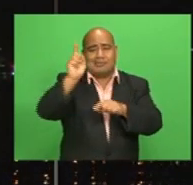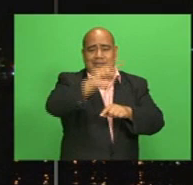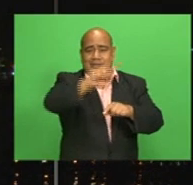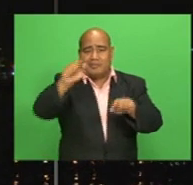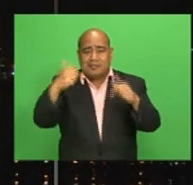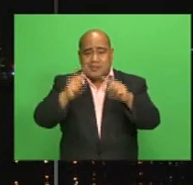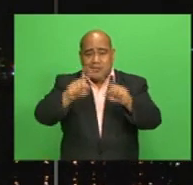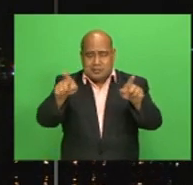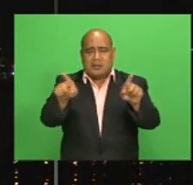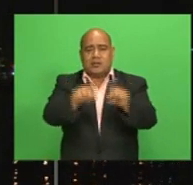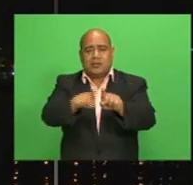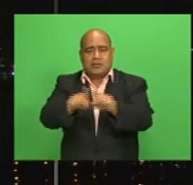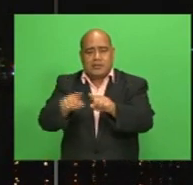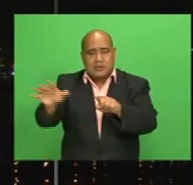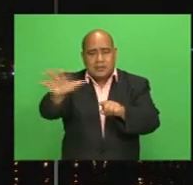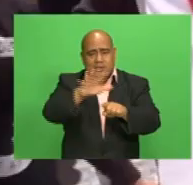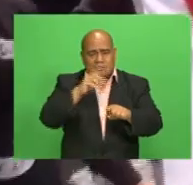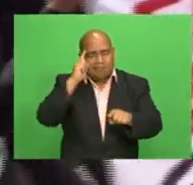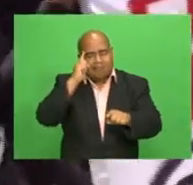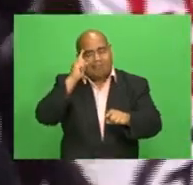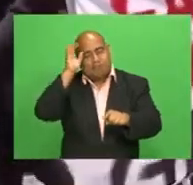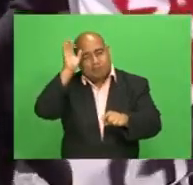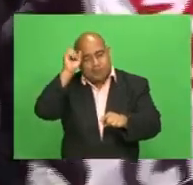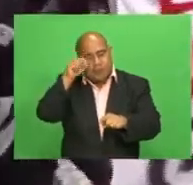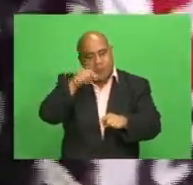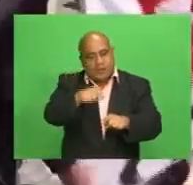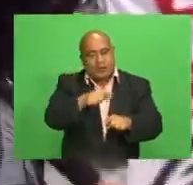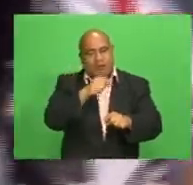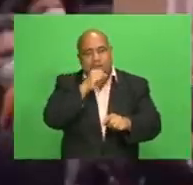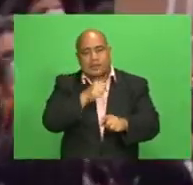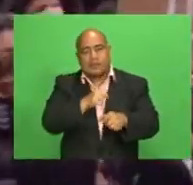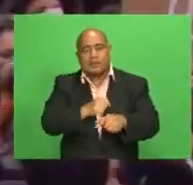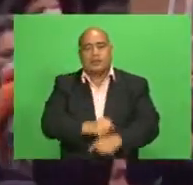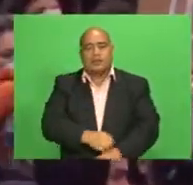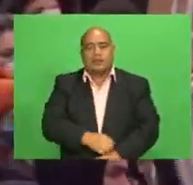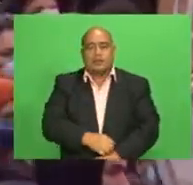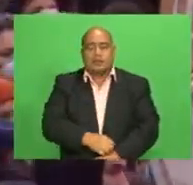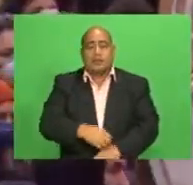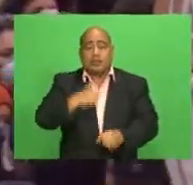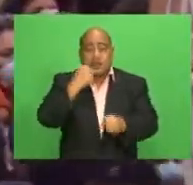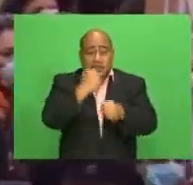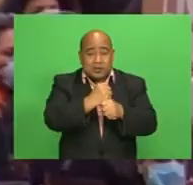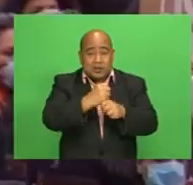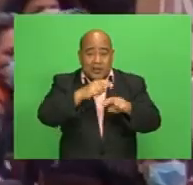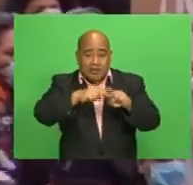report from TVNZ. George Floyd's death sparked outrage that led to